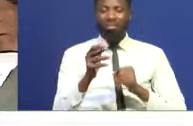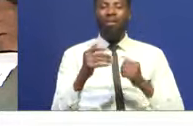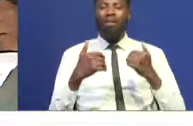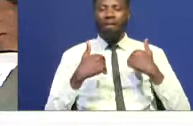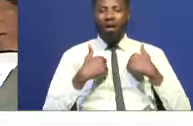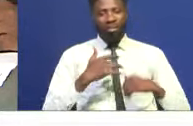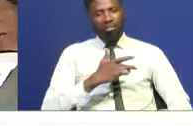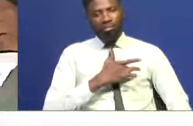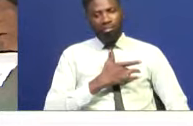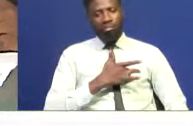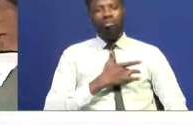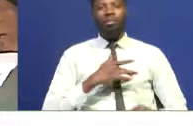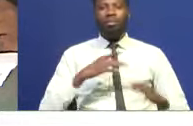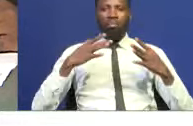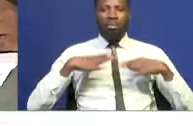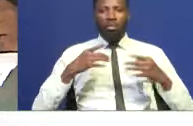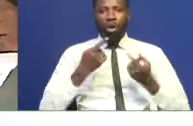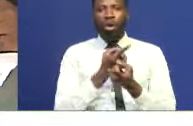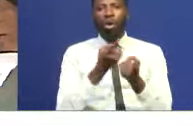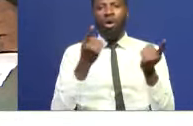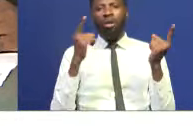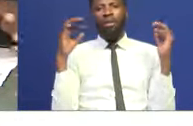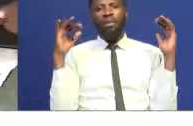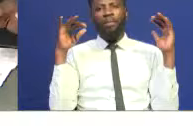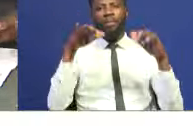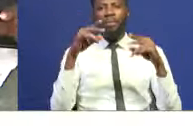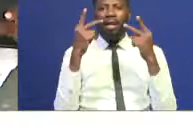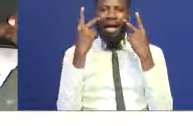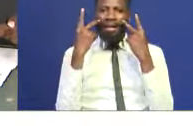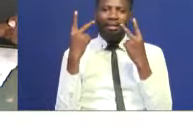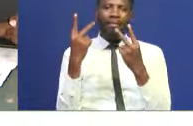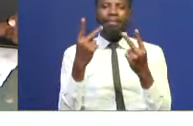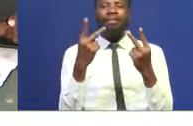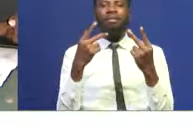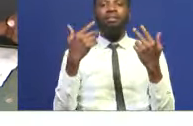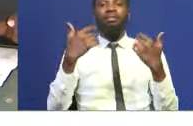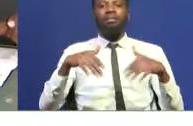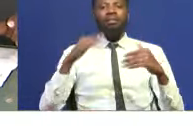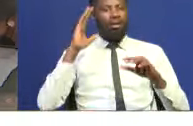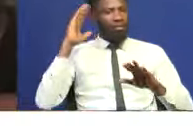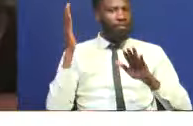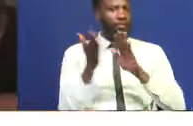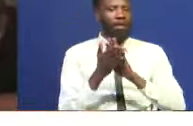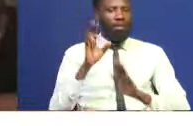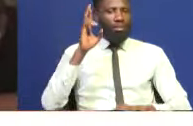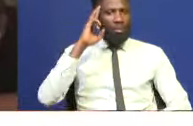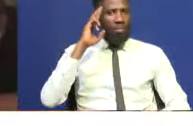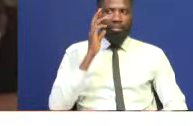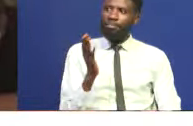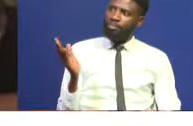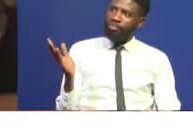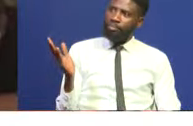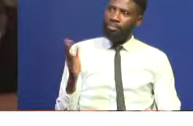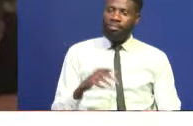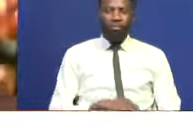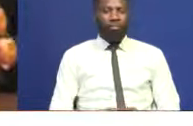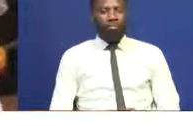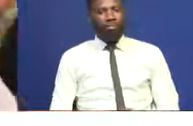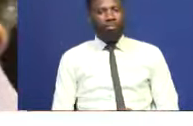moment that left a mark on all that witnessed it. Here is that beautiful